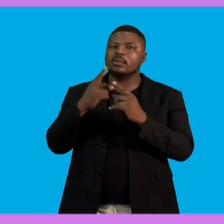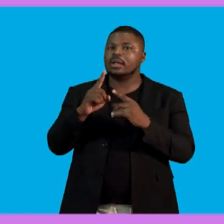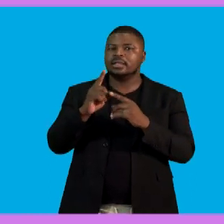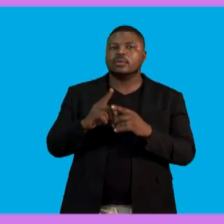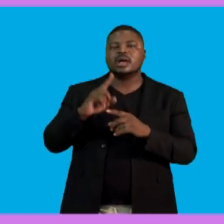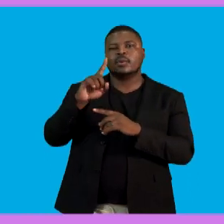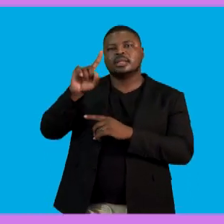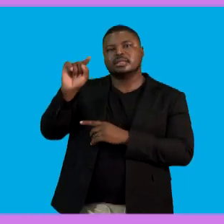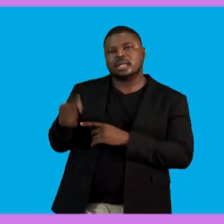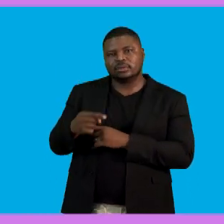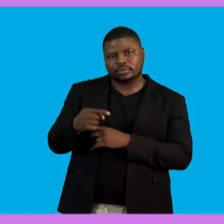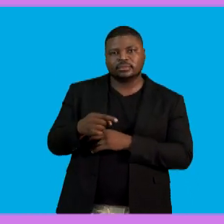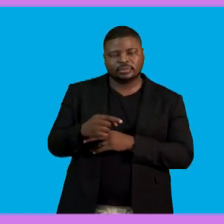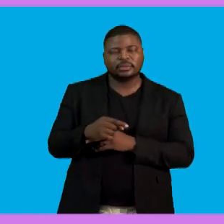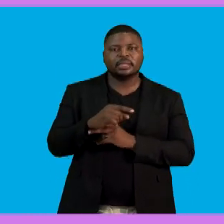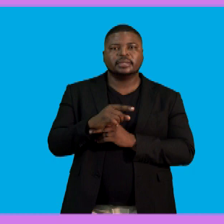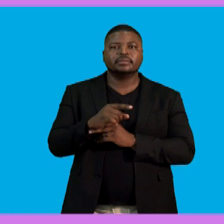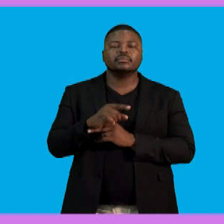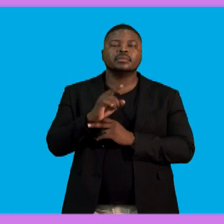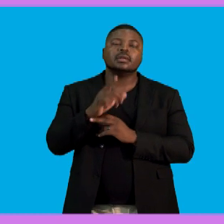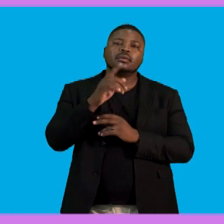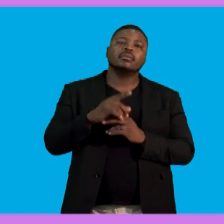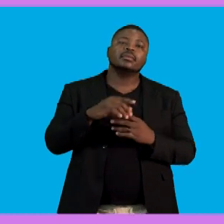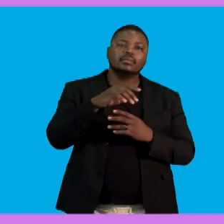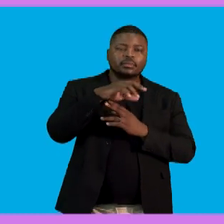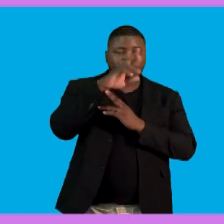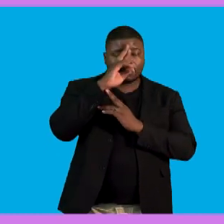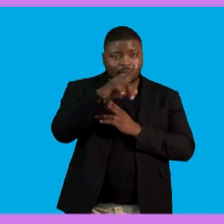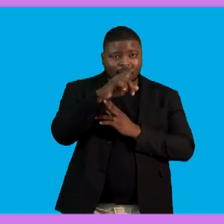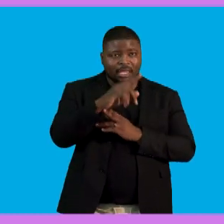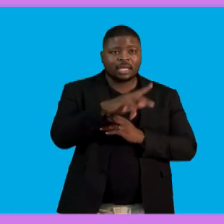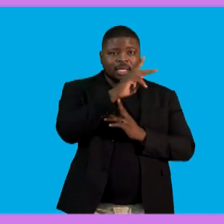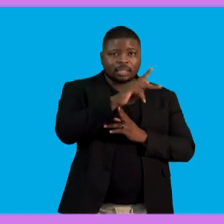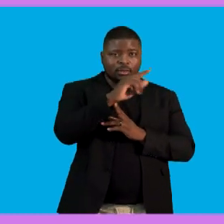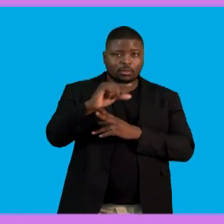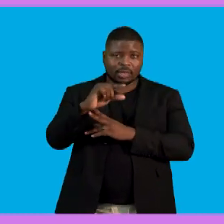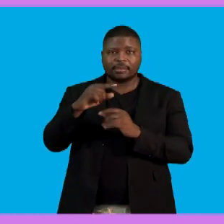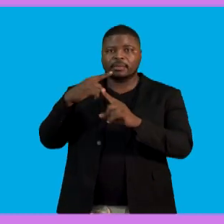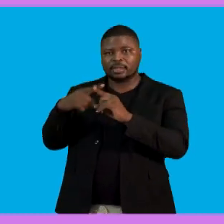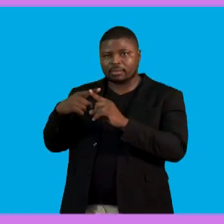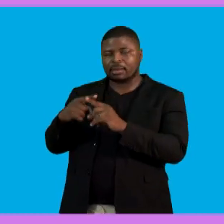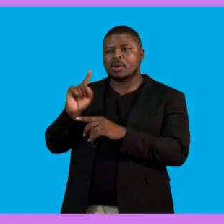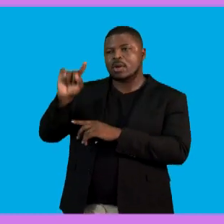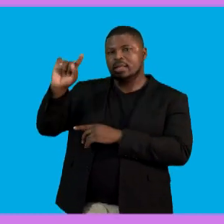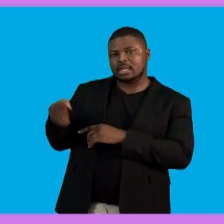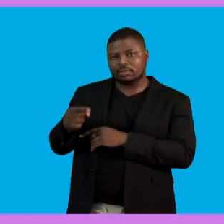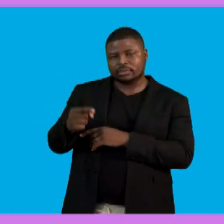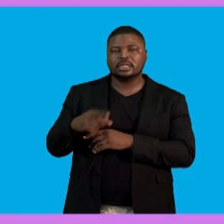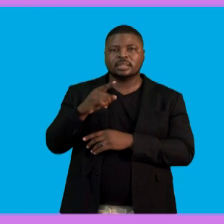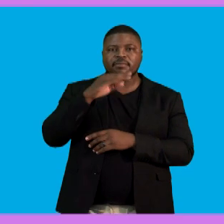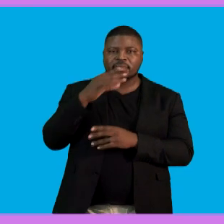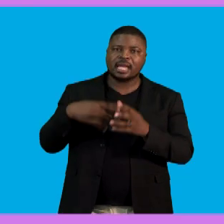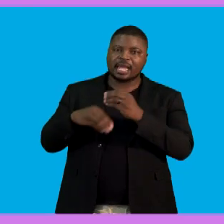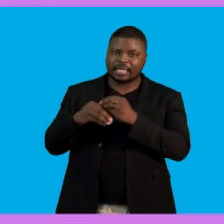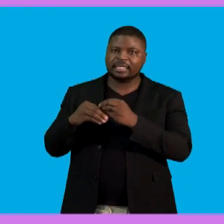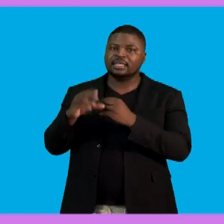by 1,000. So we have to multiply the kilograms by 1,000. You take your calculator. It means you add the 3 zeros again. So you can